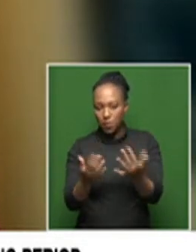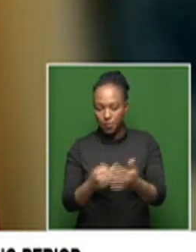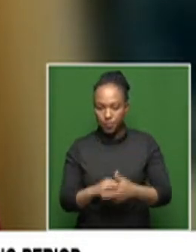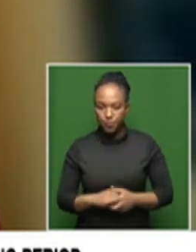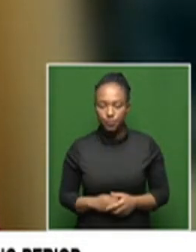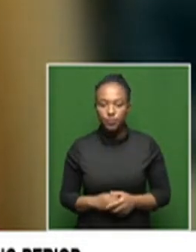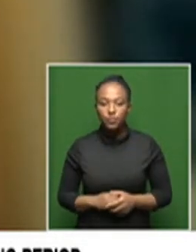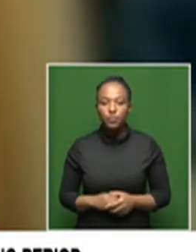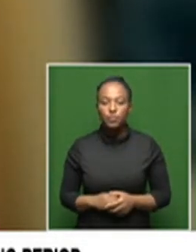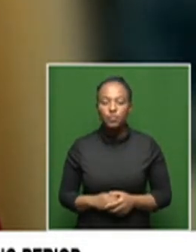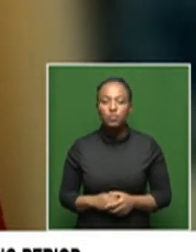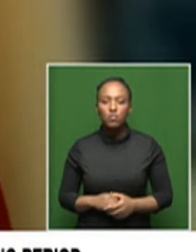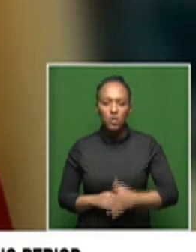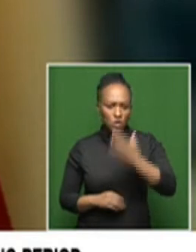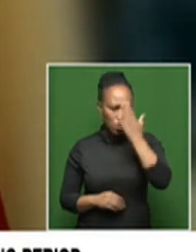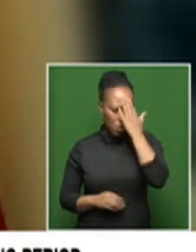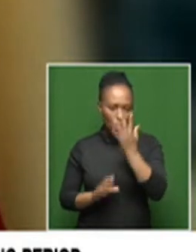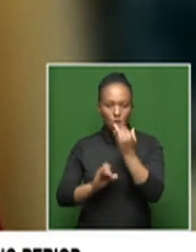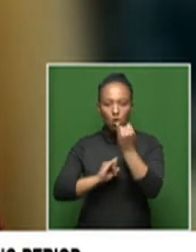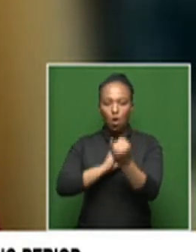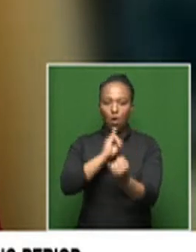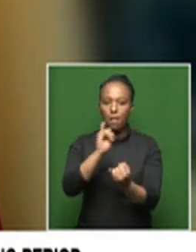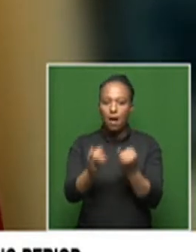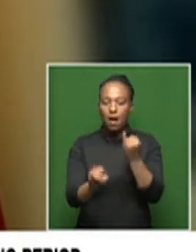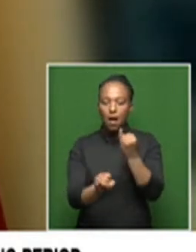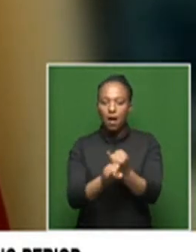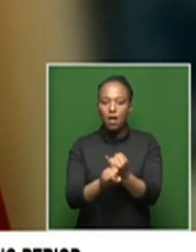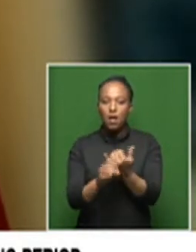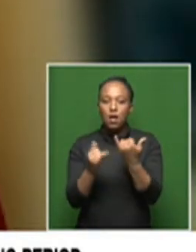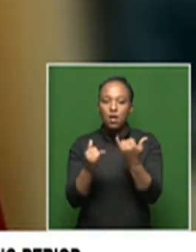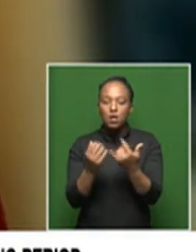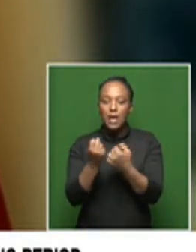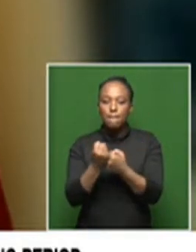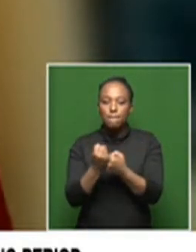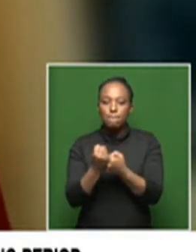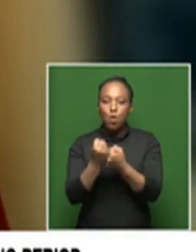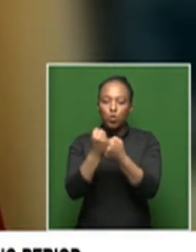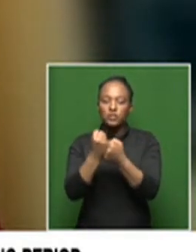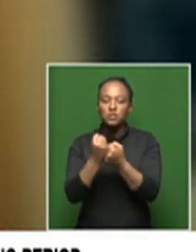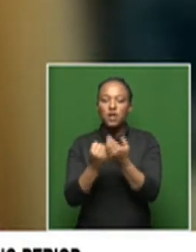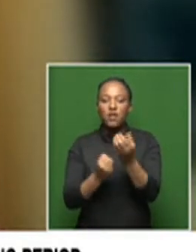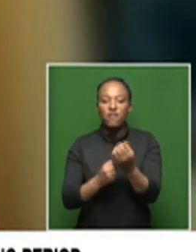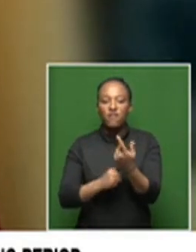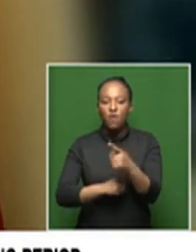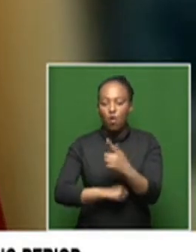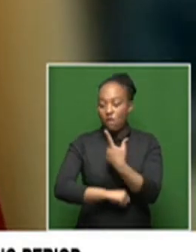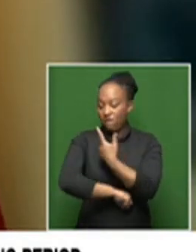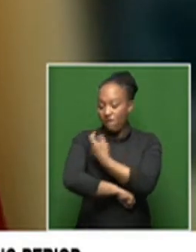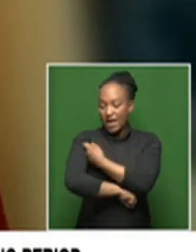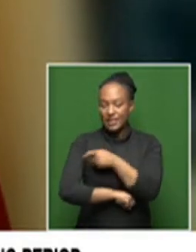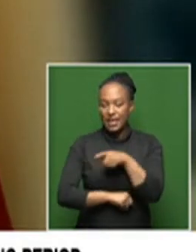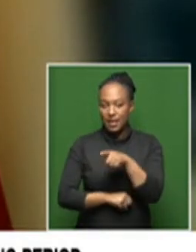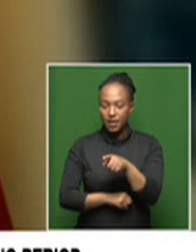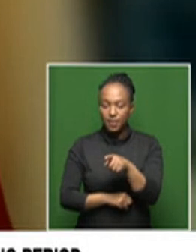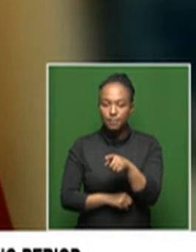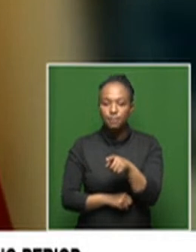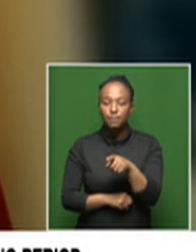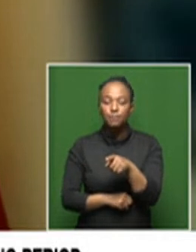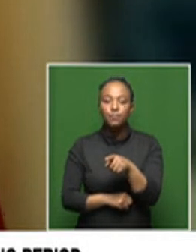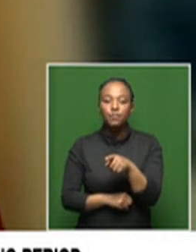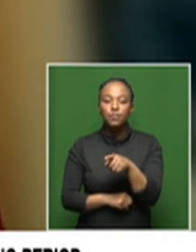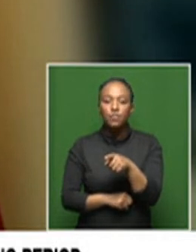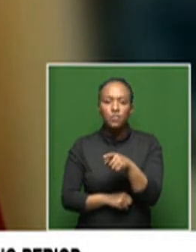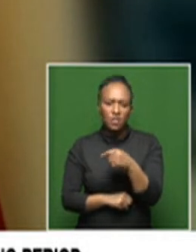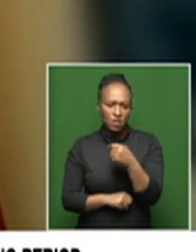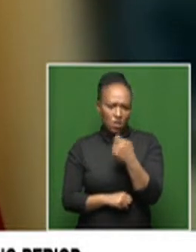know, at a global level, people are exploring boosting of the initial or primary vaccination series. And we